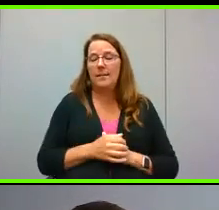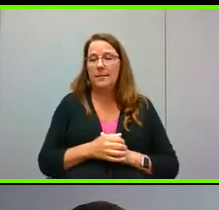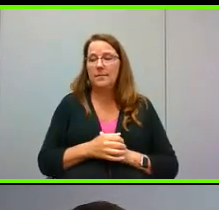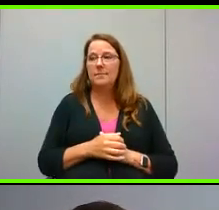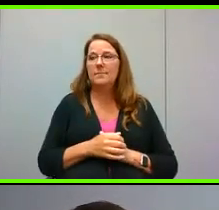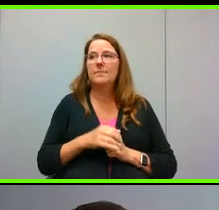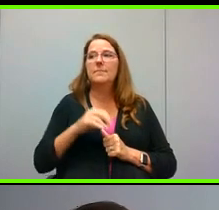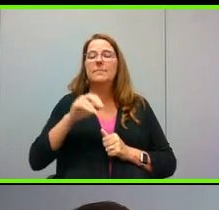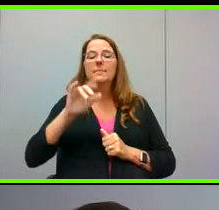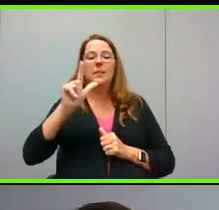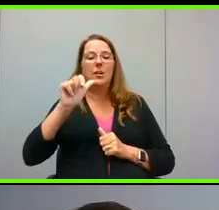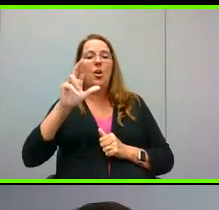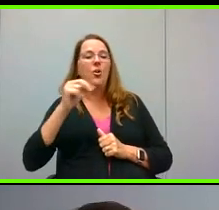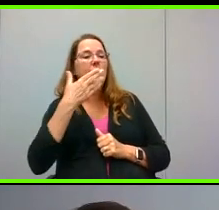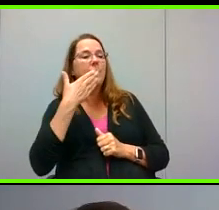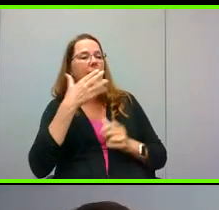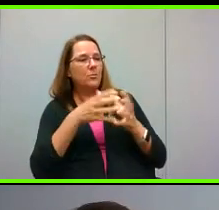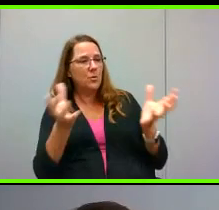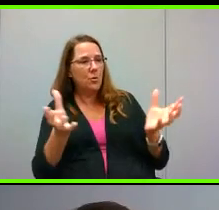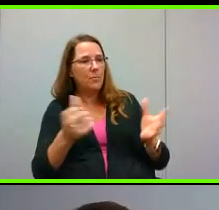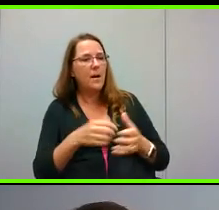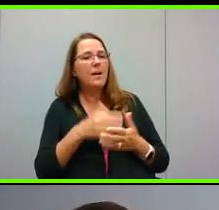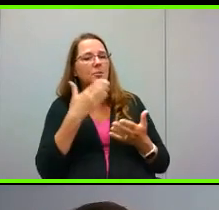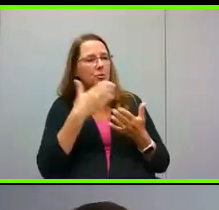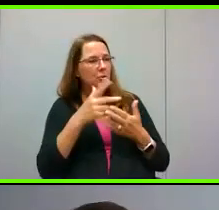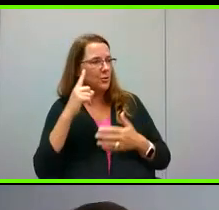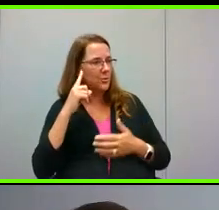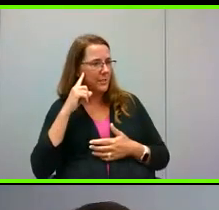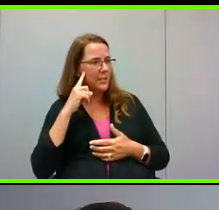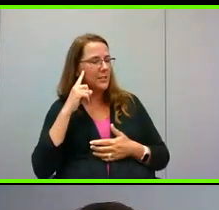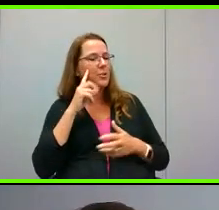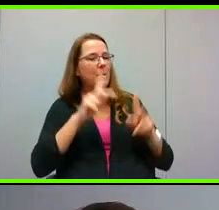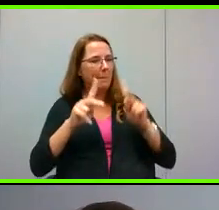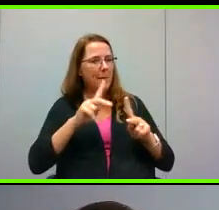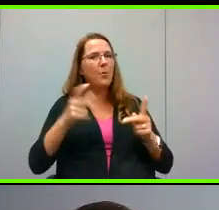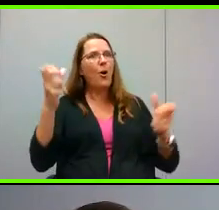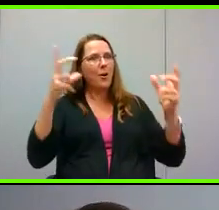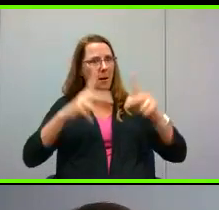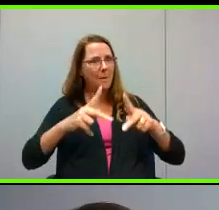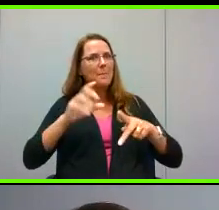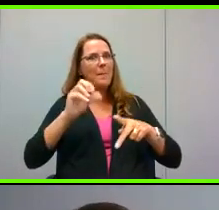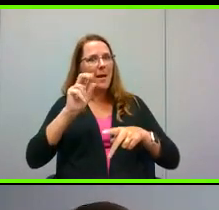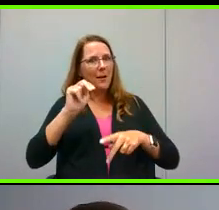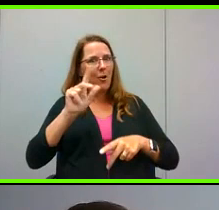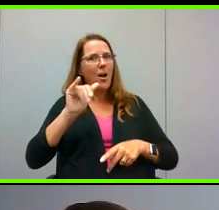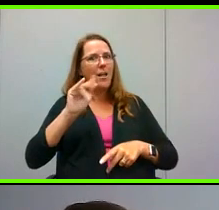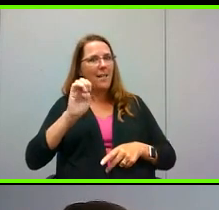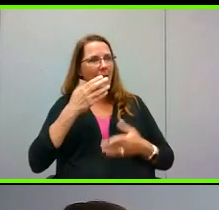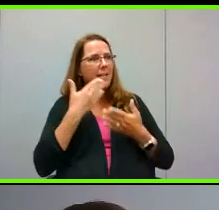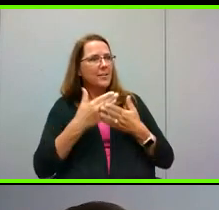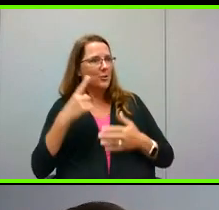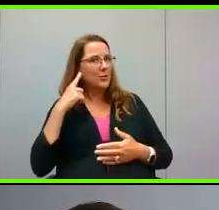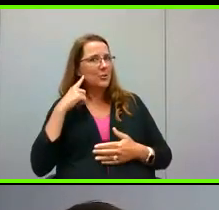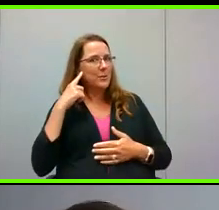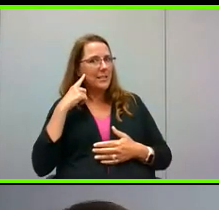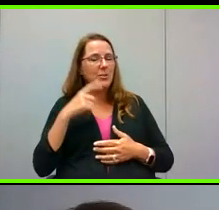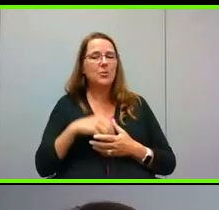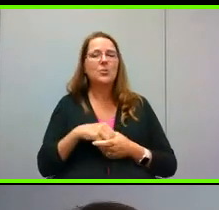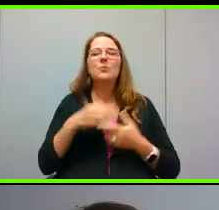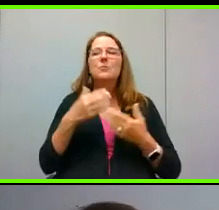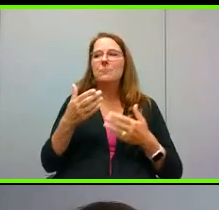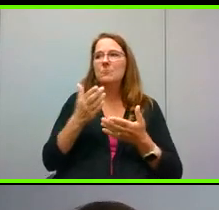Thank you so much. It's good to hear that people are coming back online, so. All